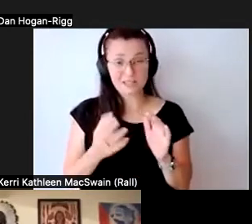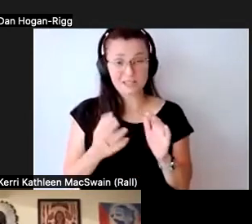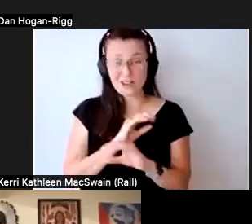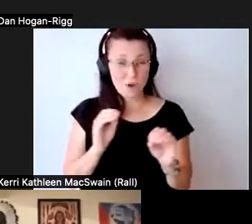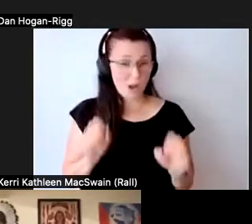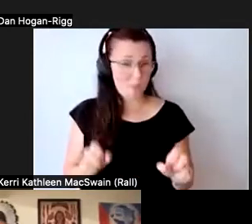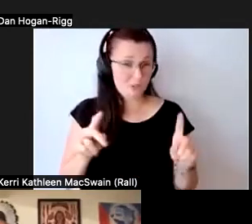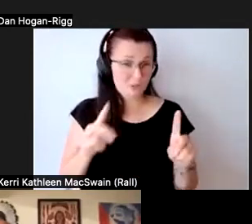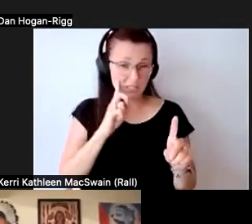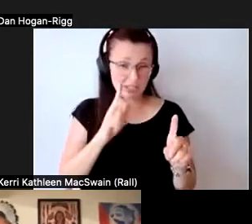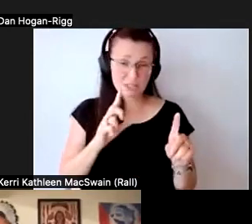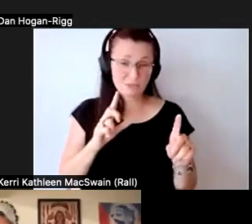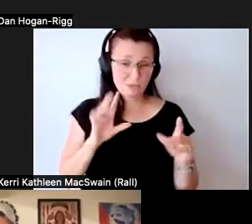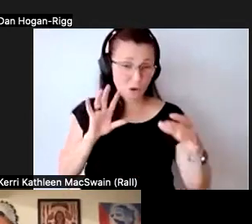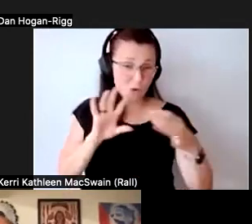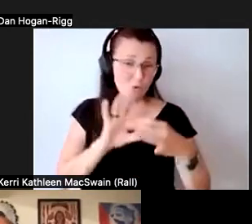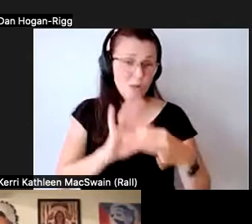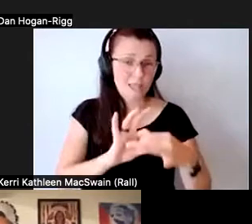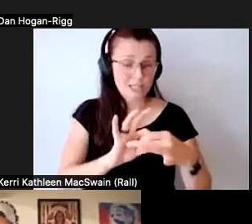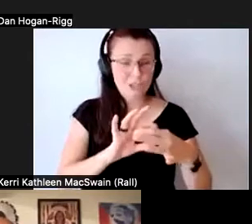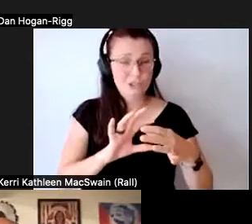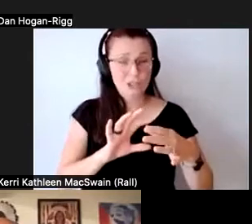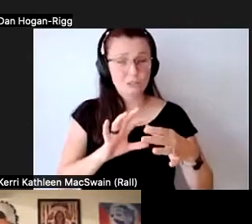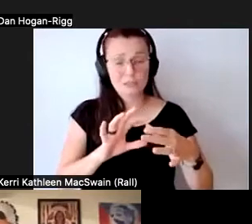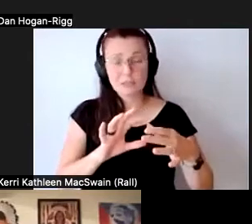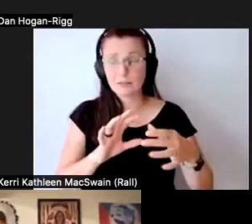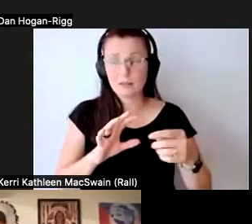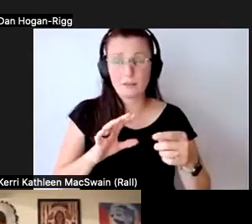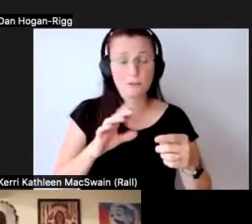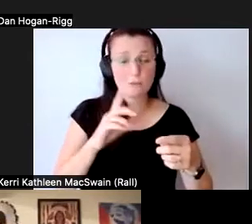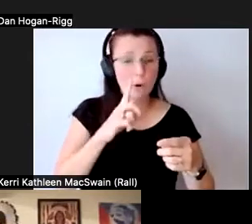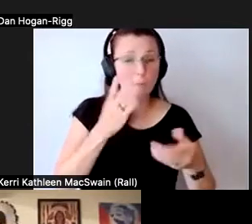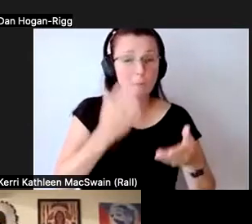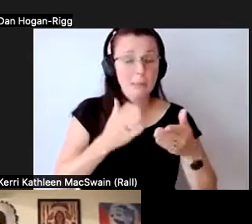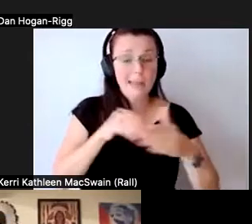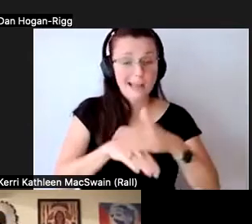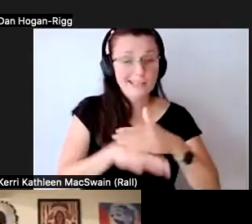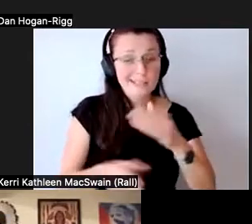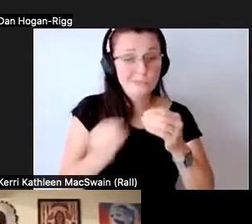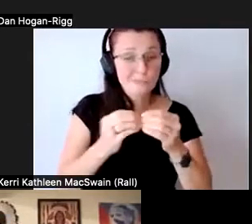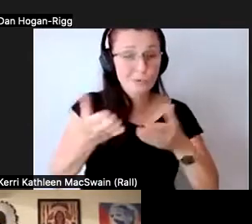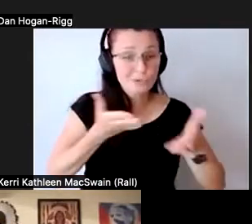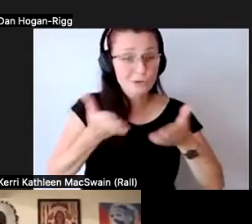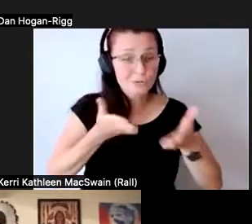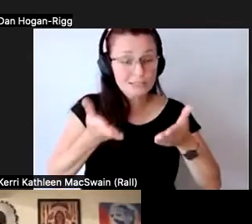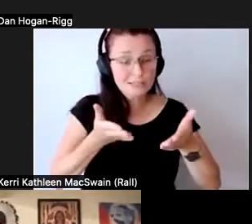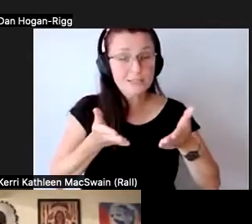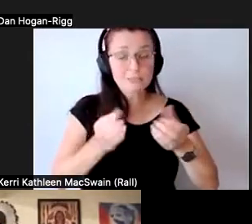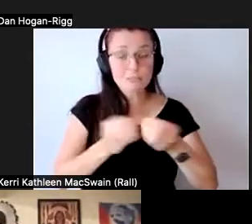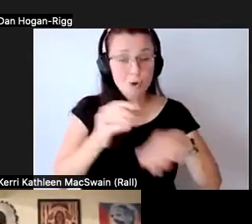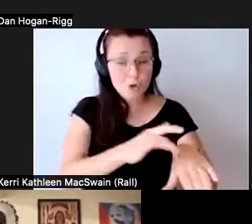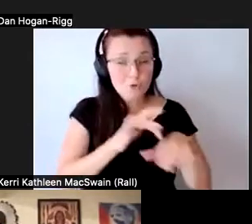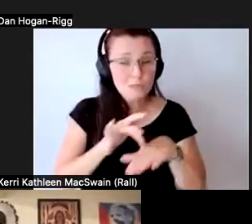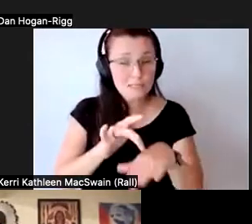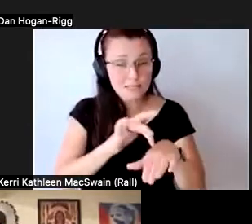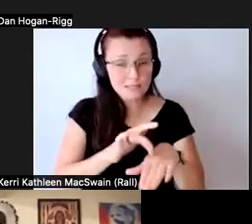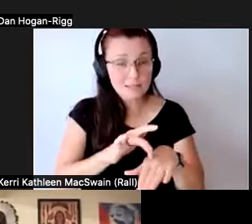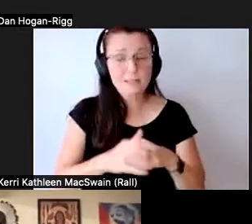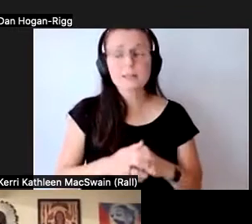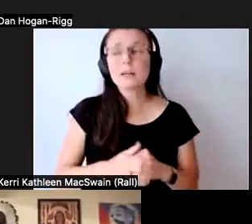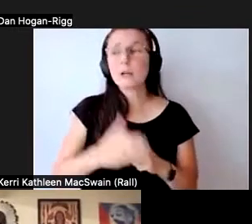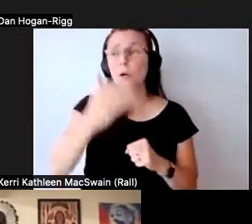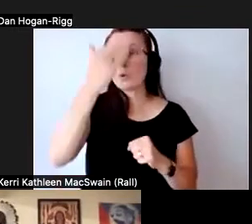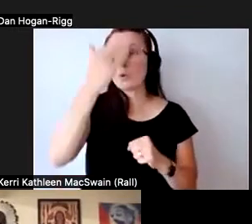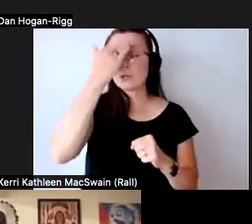who are not accessing our current services. We know in Massachusetts specifically that about a third of people who have had